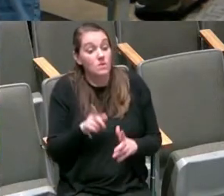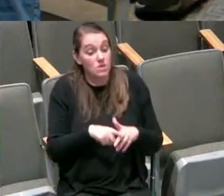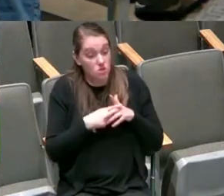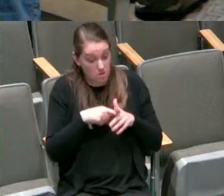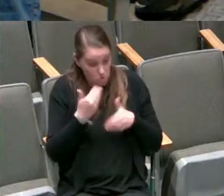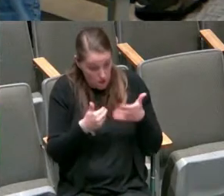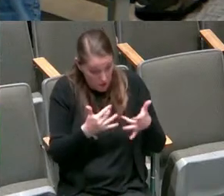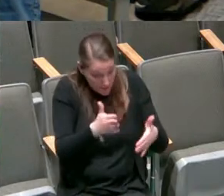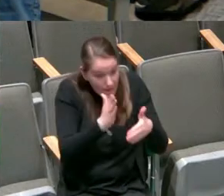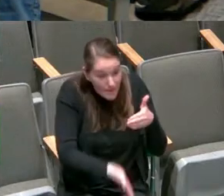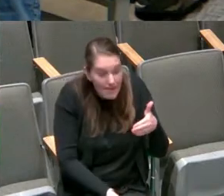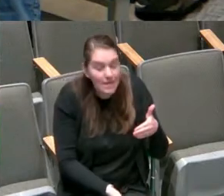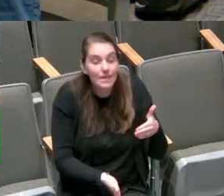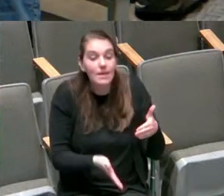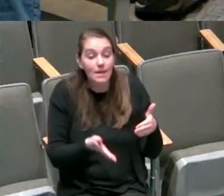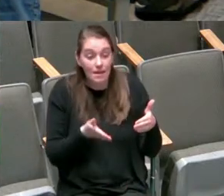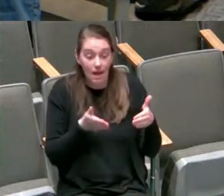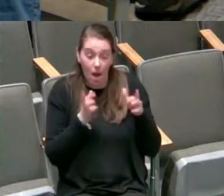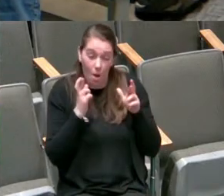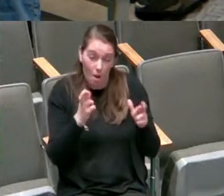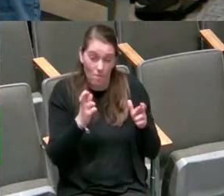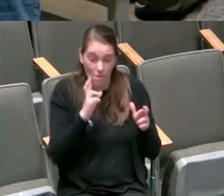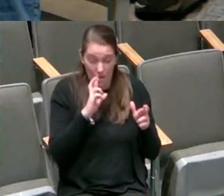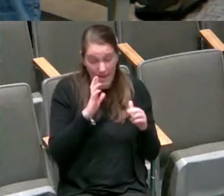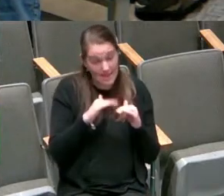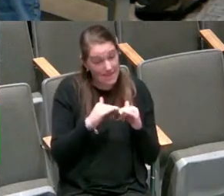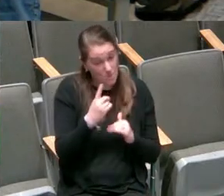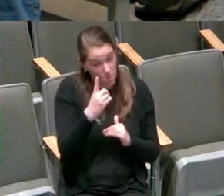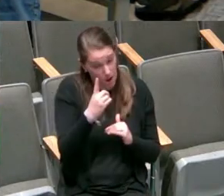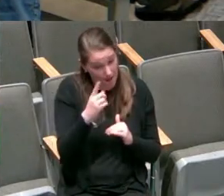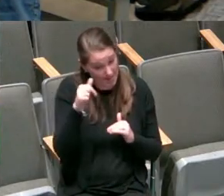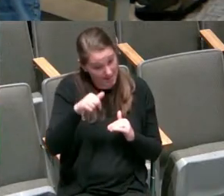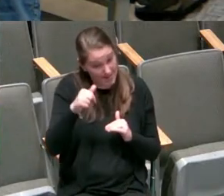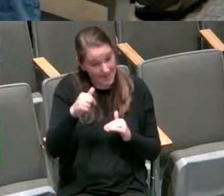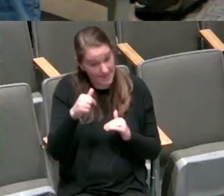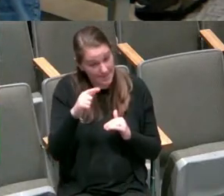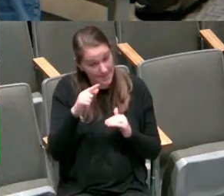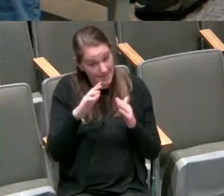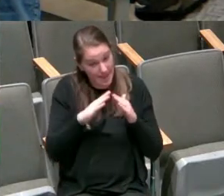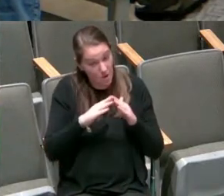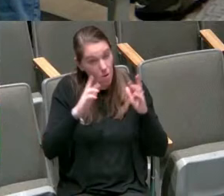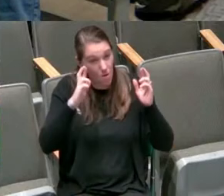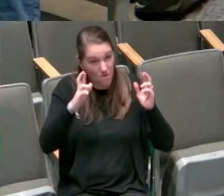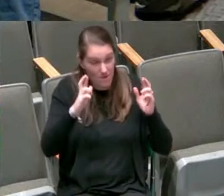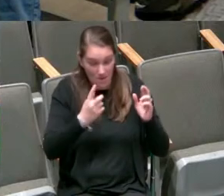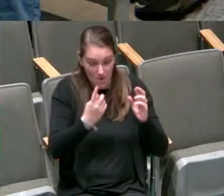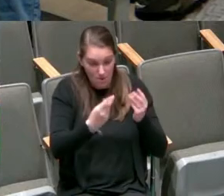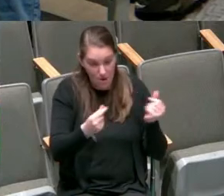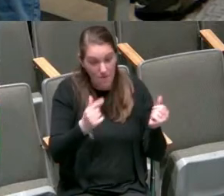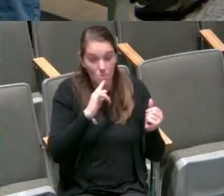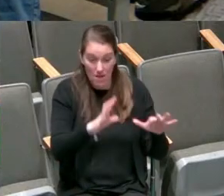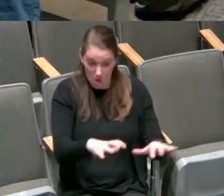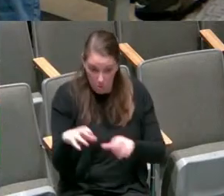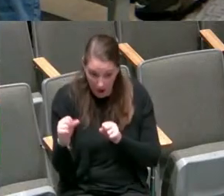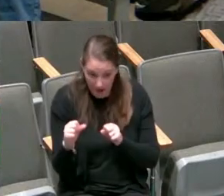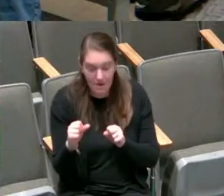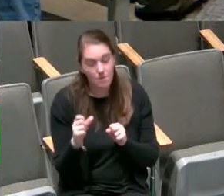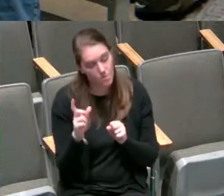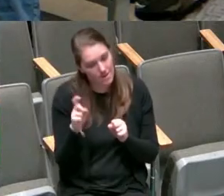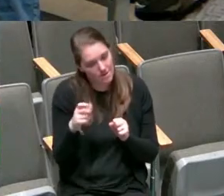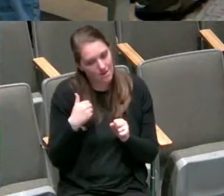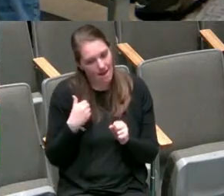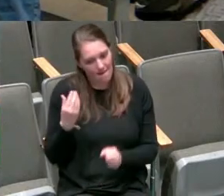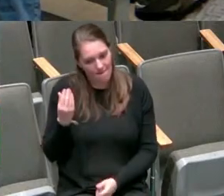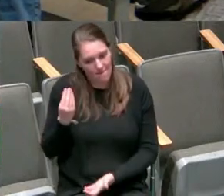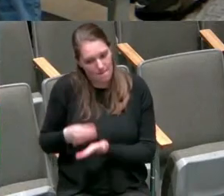completed and I'm hoping we're going to have at least one this town meeting a piece of property that we're going to inquire we need to have the money